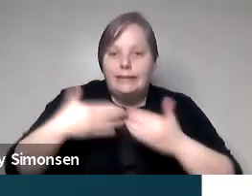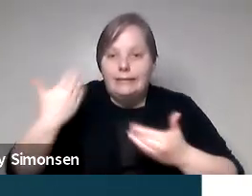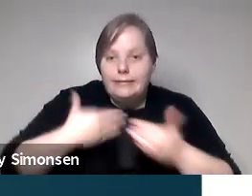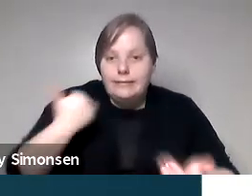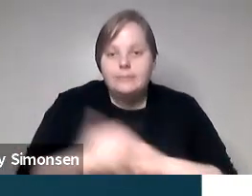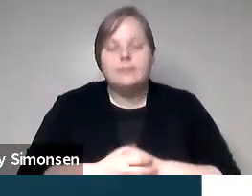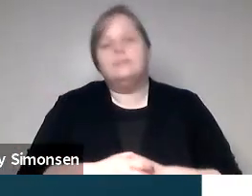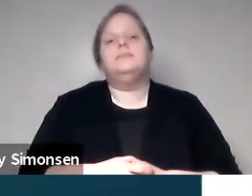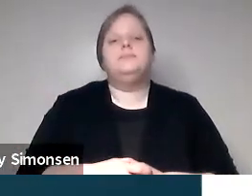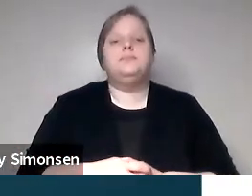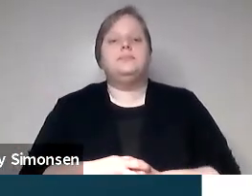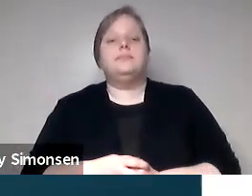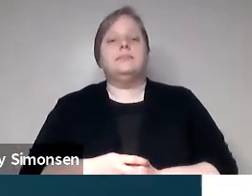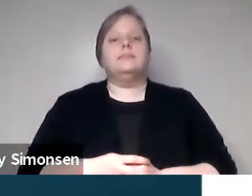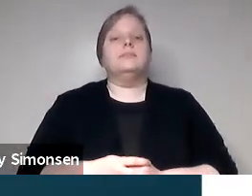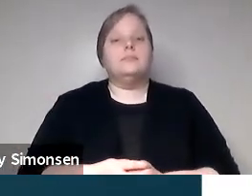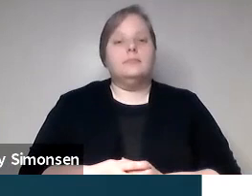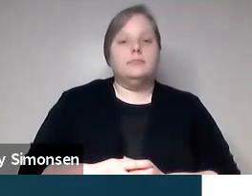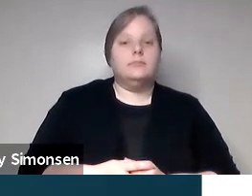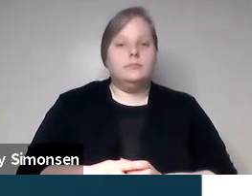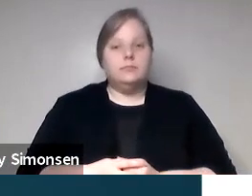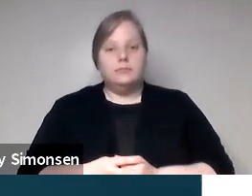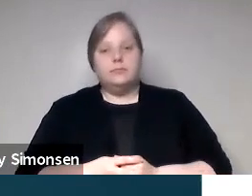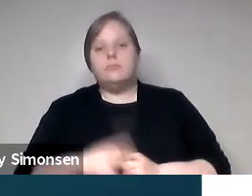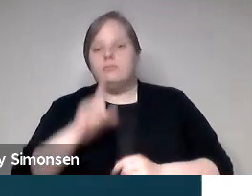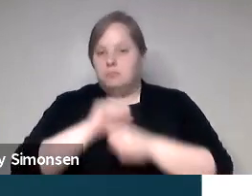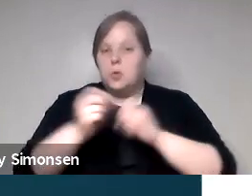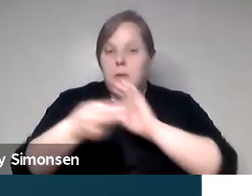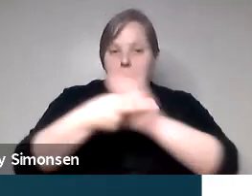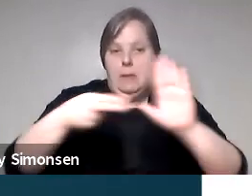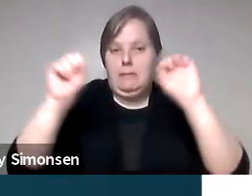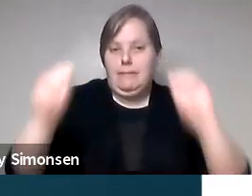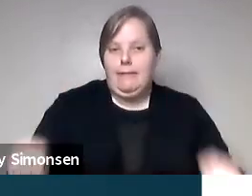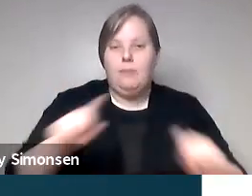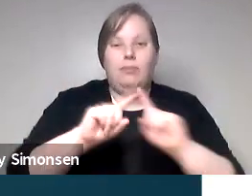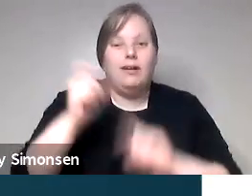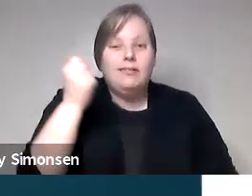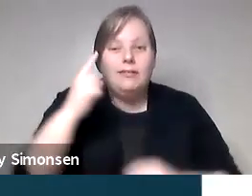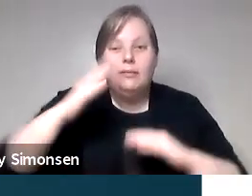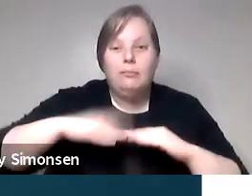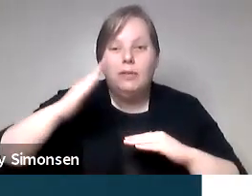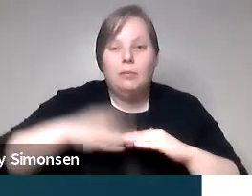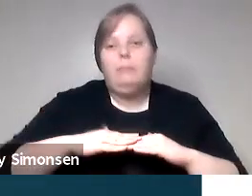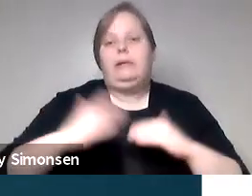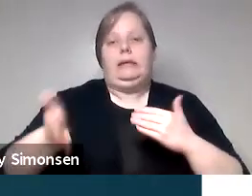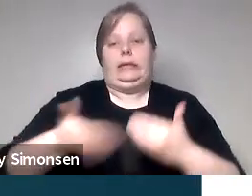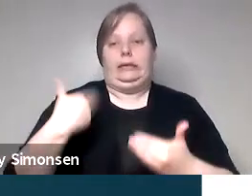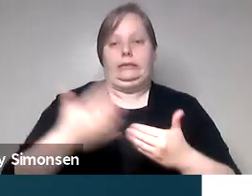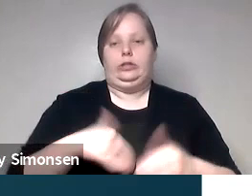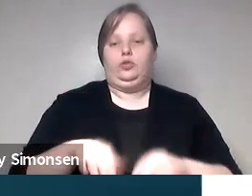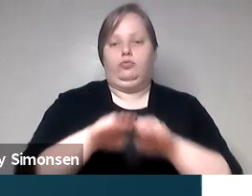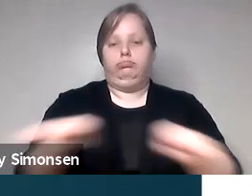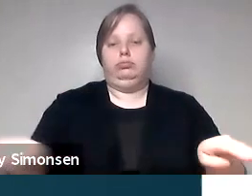to find. You can label them as well, but at least you've got them in a